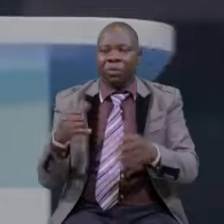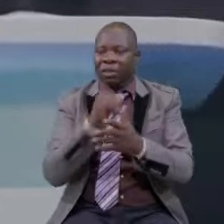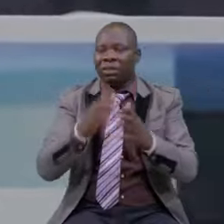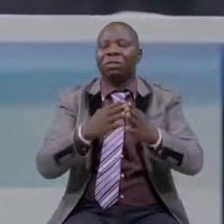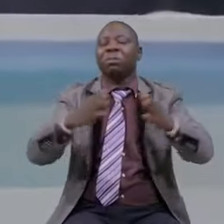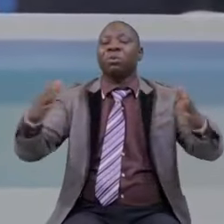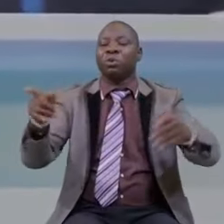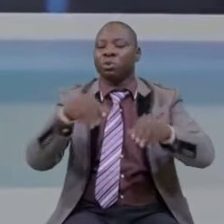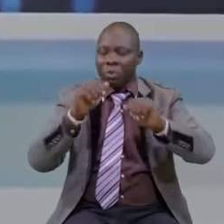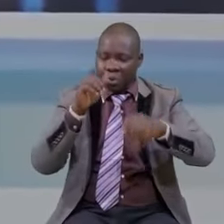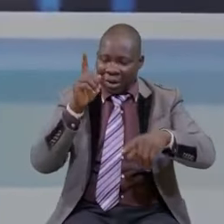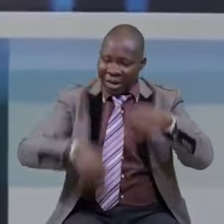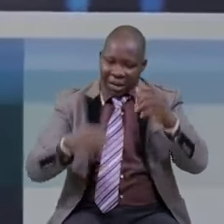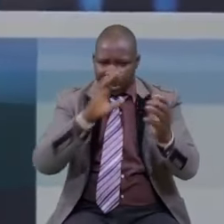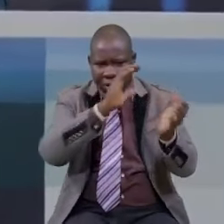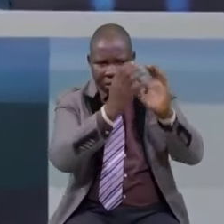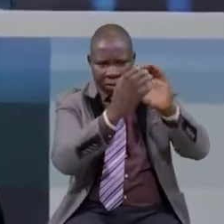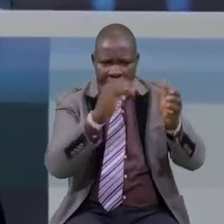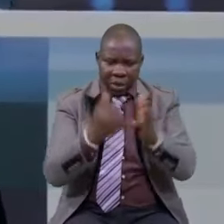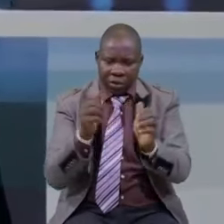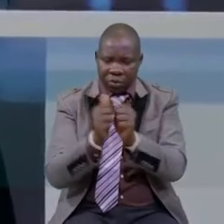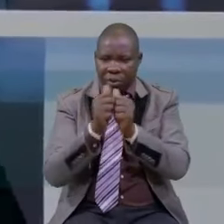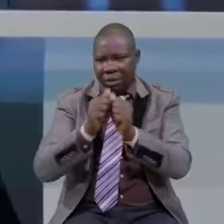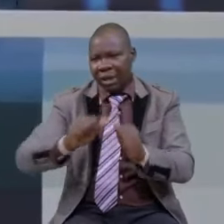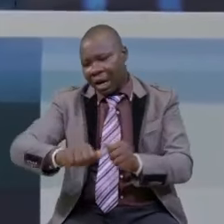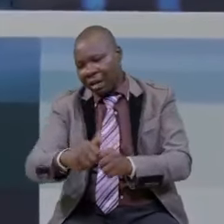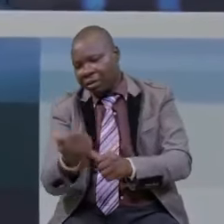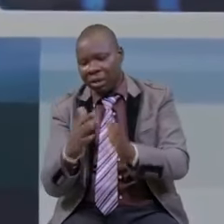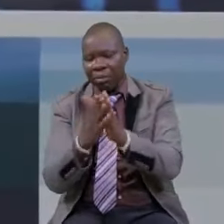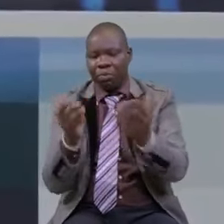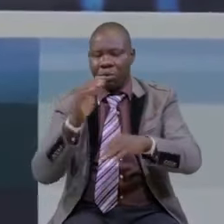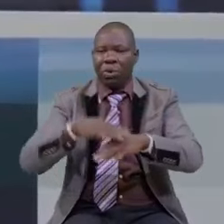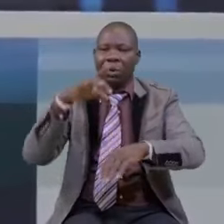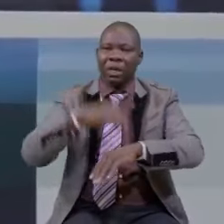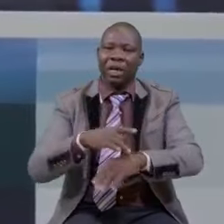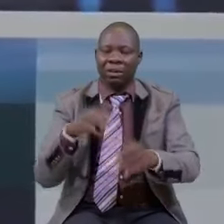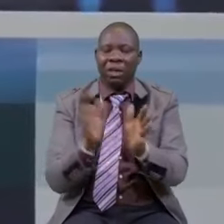cannot compare it with any other book on earth. Bible,